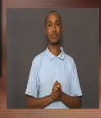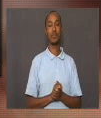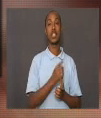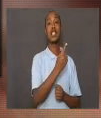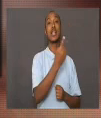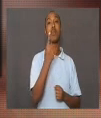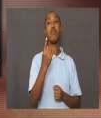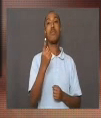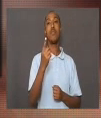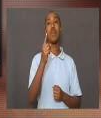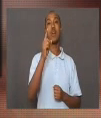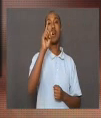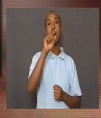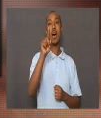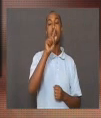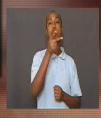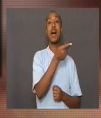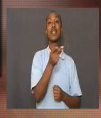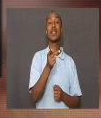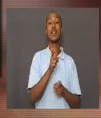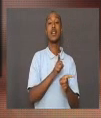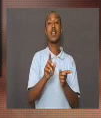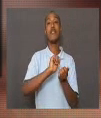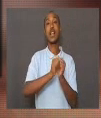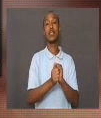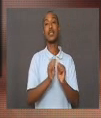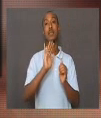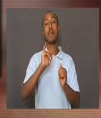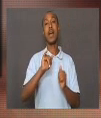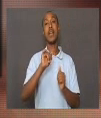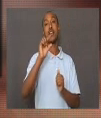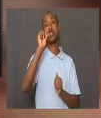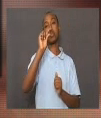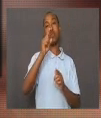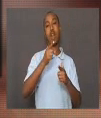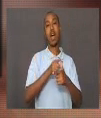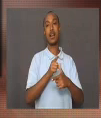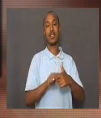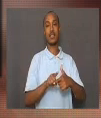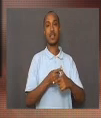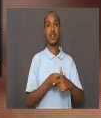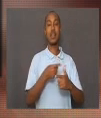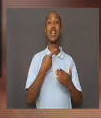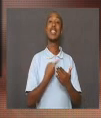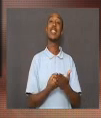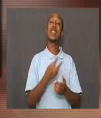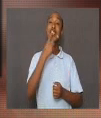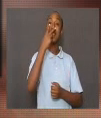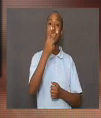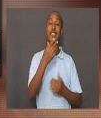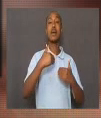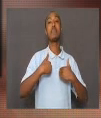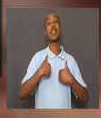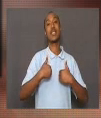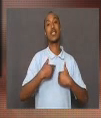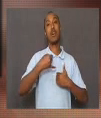Some of the alpha particles were deflected by small angles. This indicated the